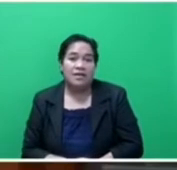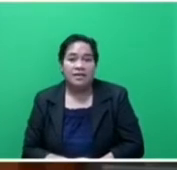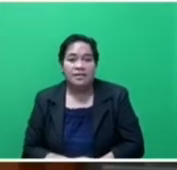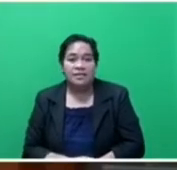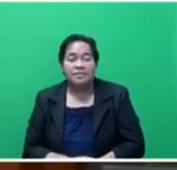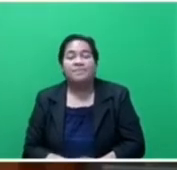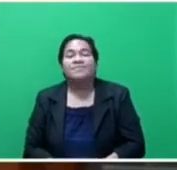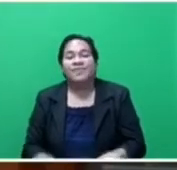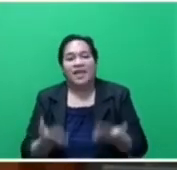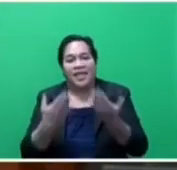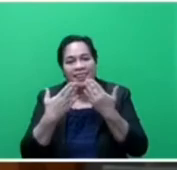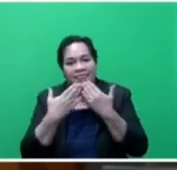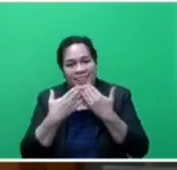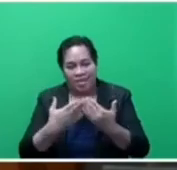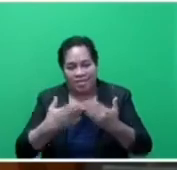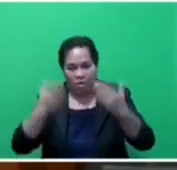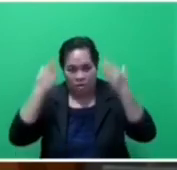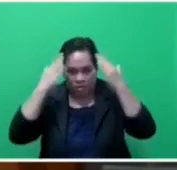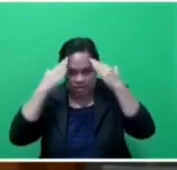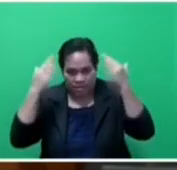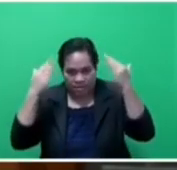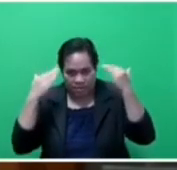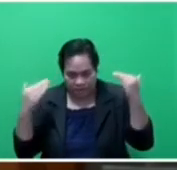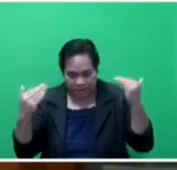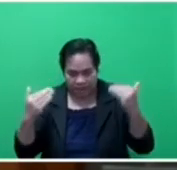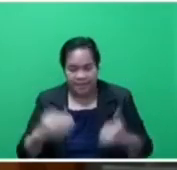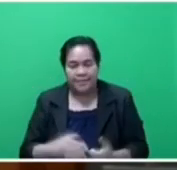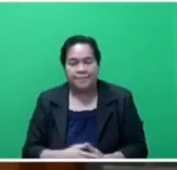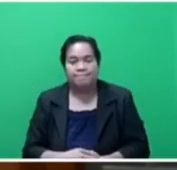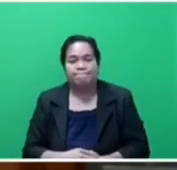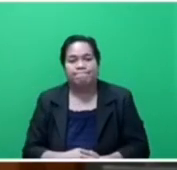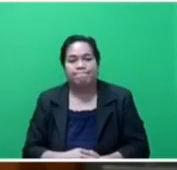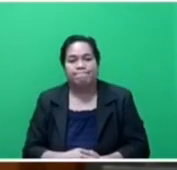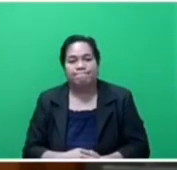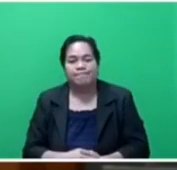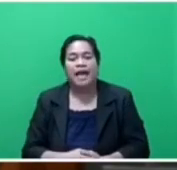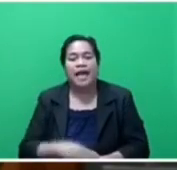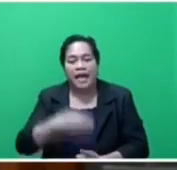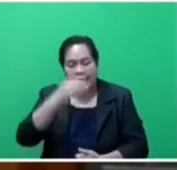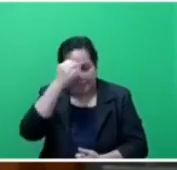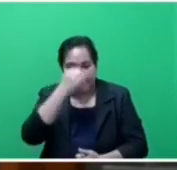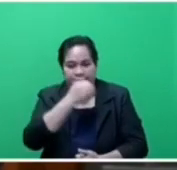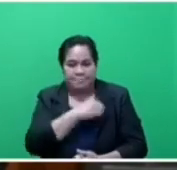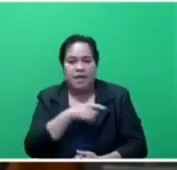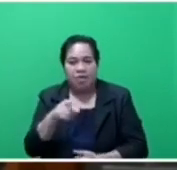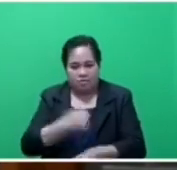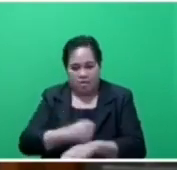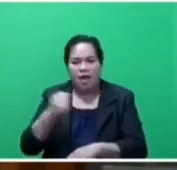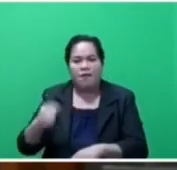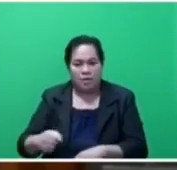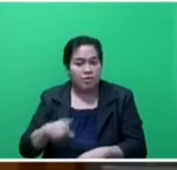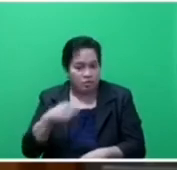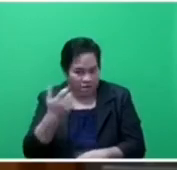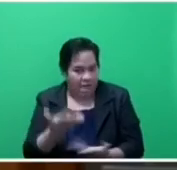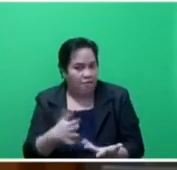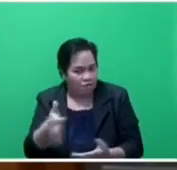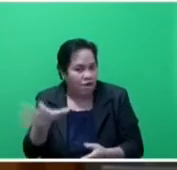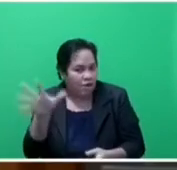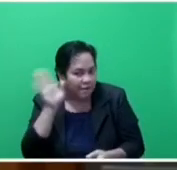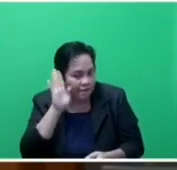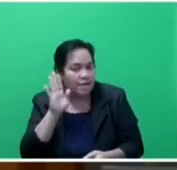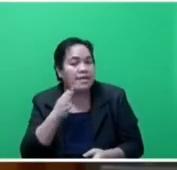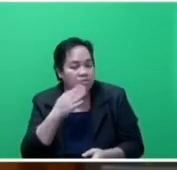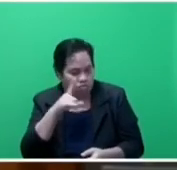Thank you, Honourable Speaker, and I believe the government has heard that, and they can respond to that